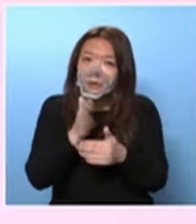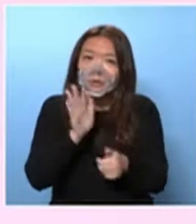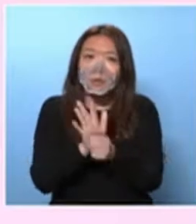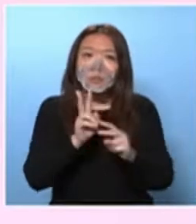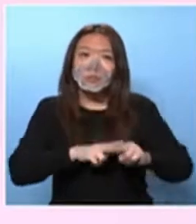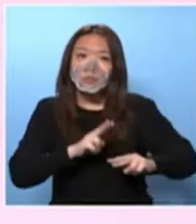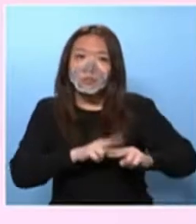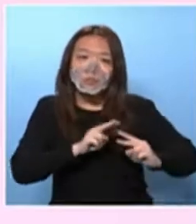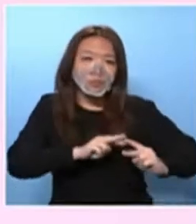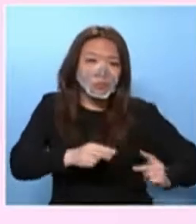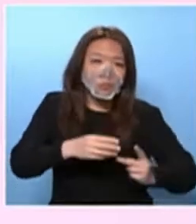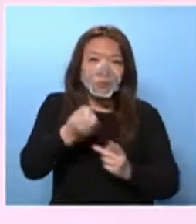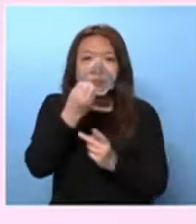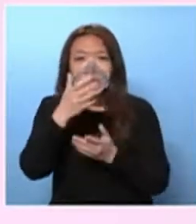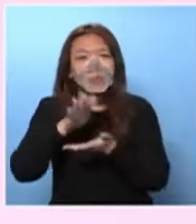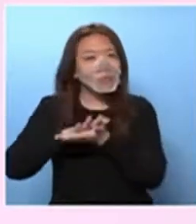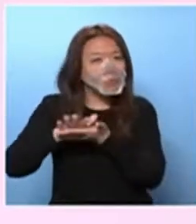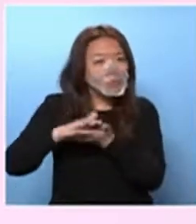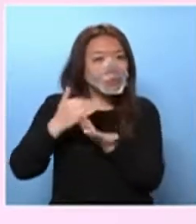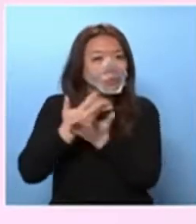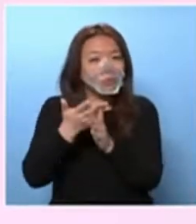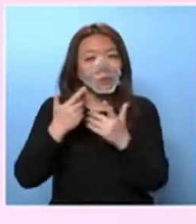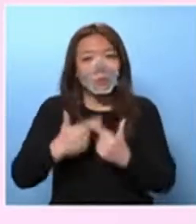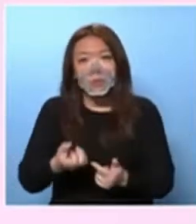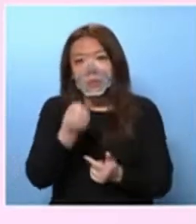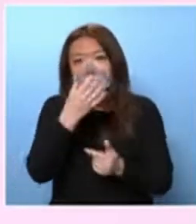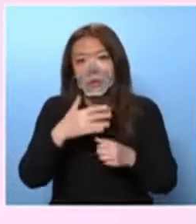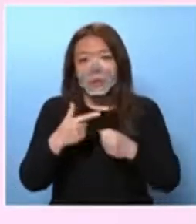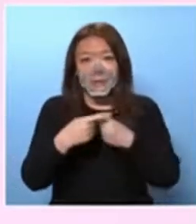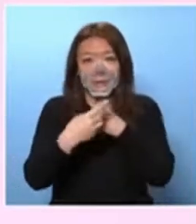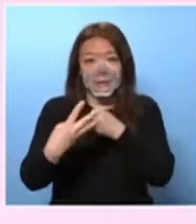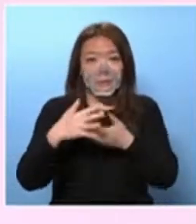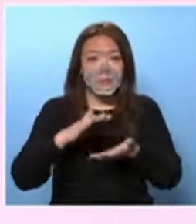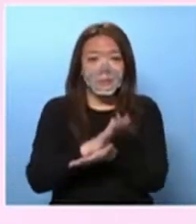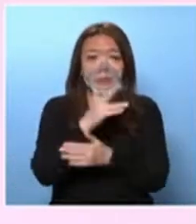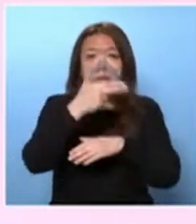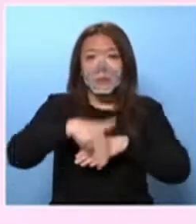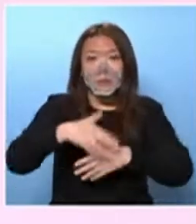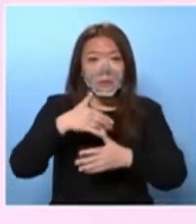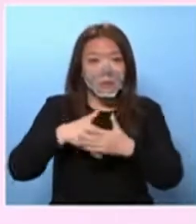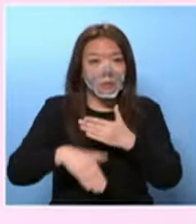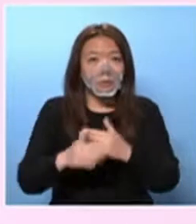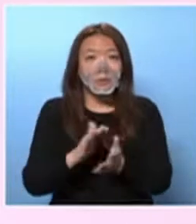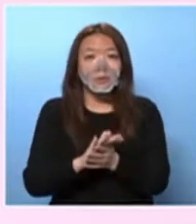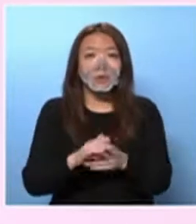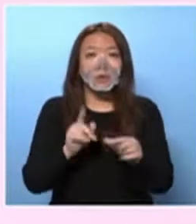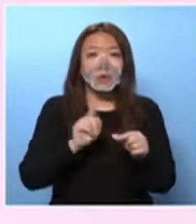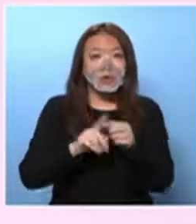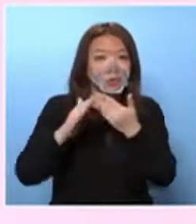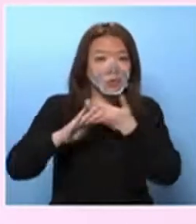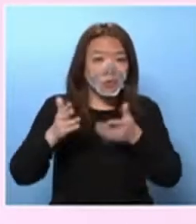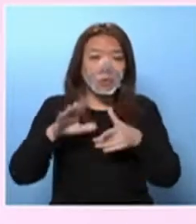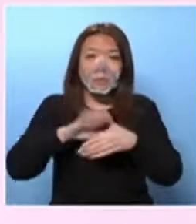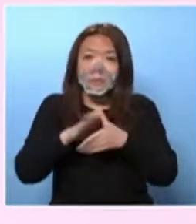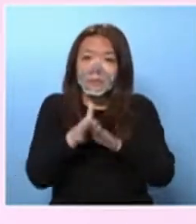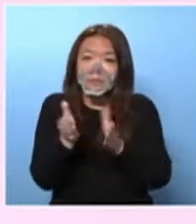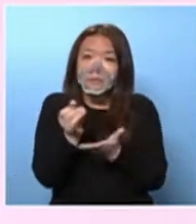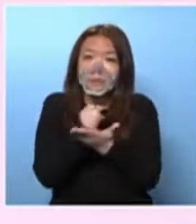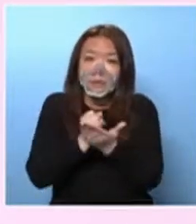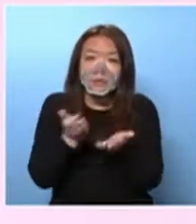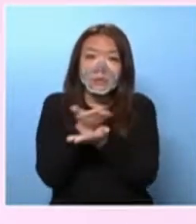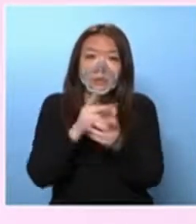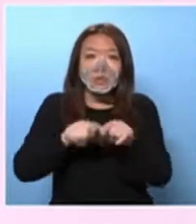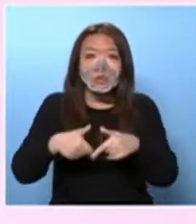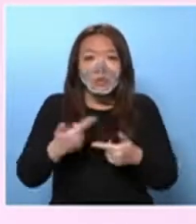the promotion of arts and culture development and exchange. This can also tie in with Hong Kong's new positioning as an East meets West center